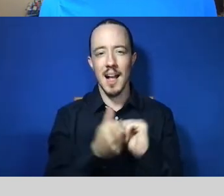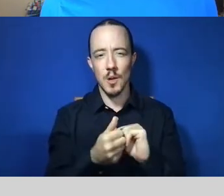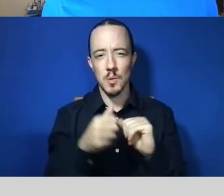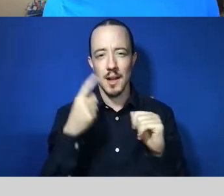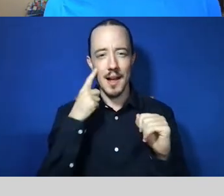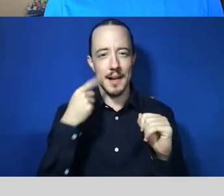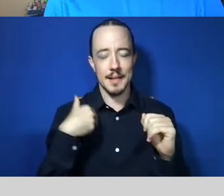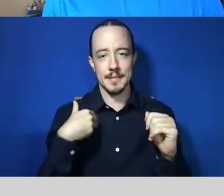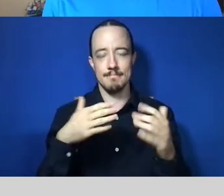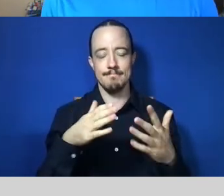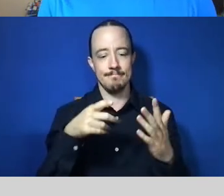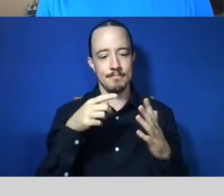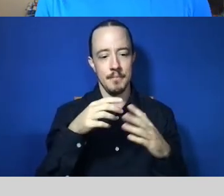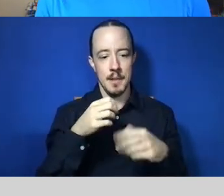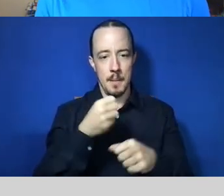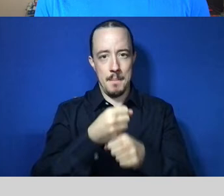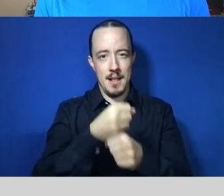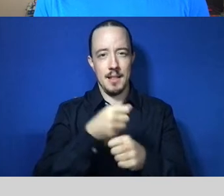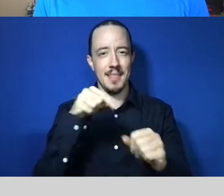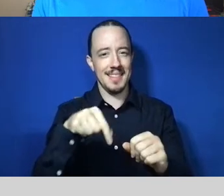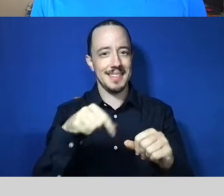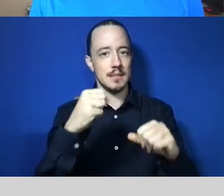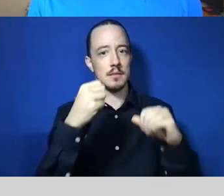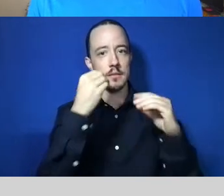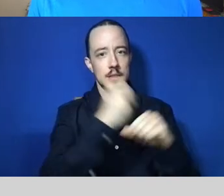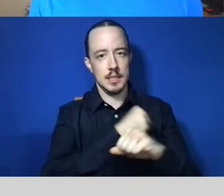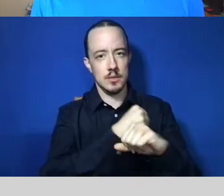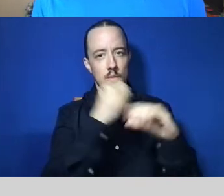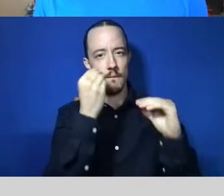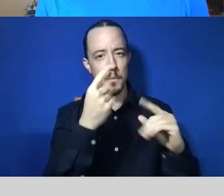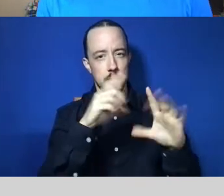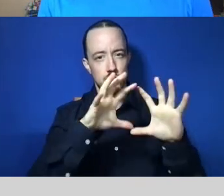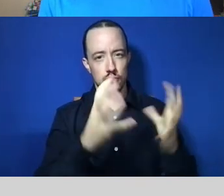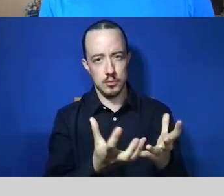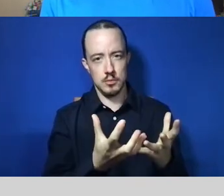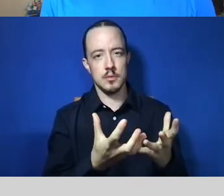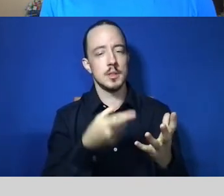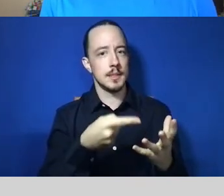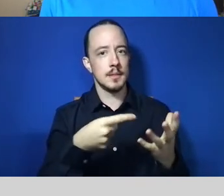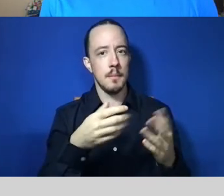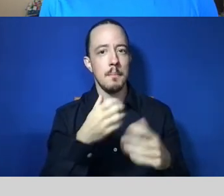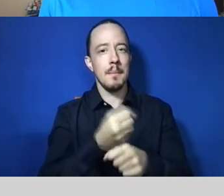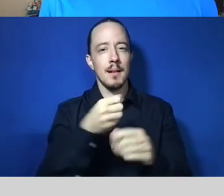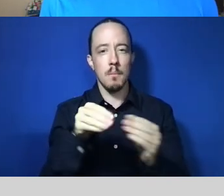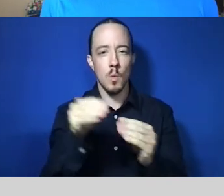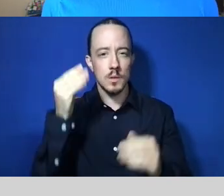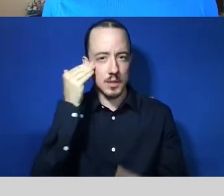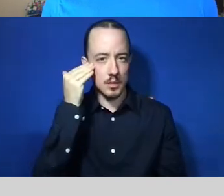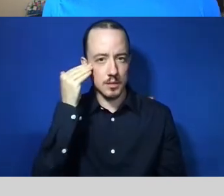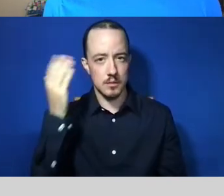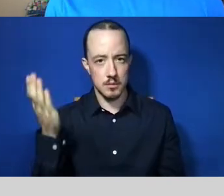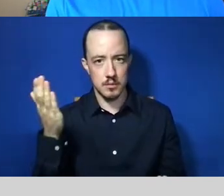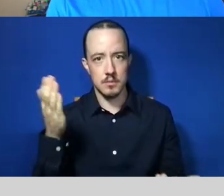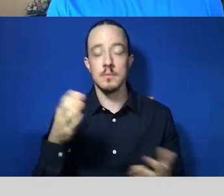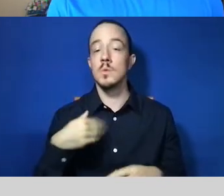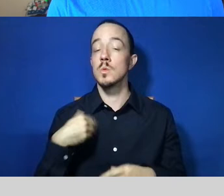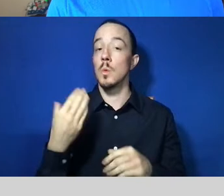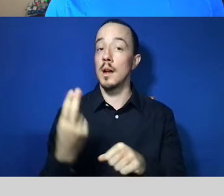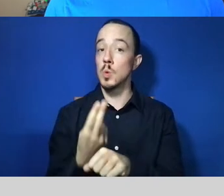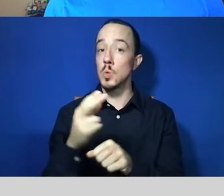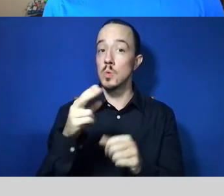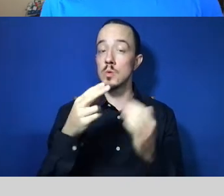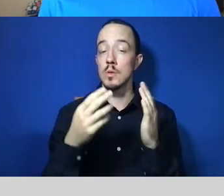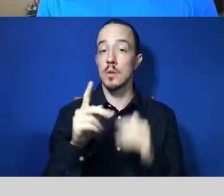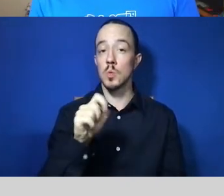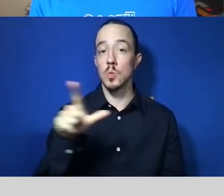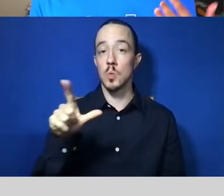sense of some of these data sets. And one of the first tools that I reached for in this process